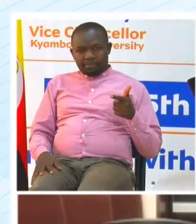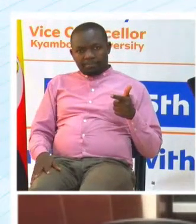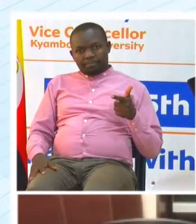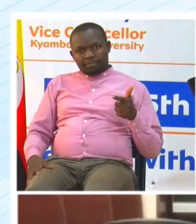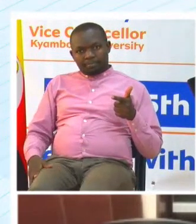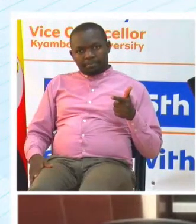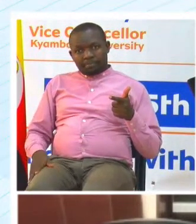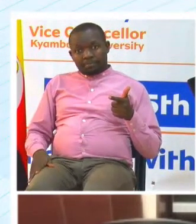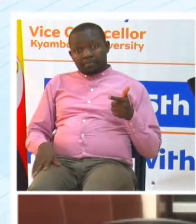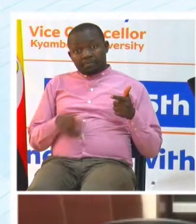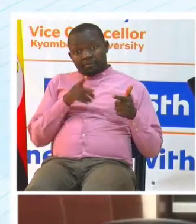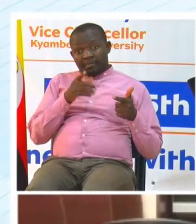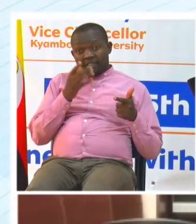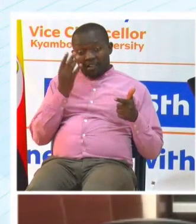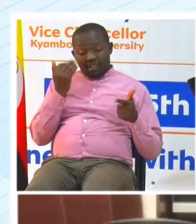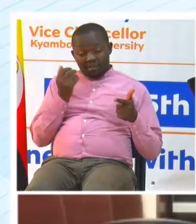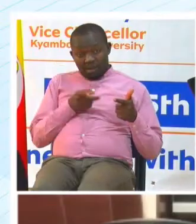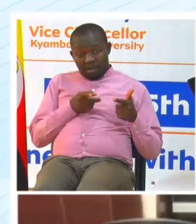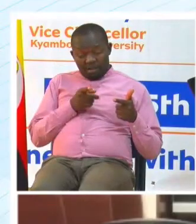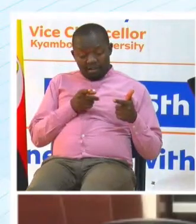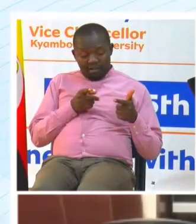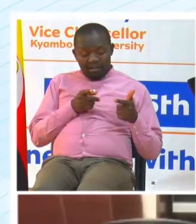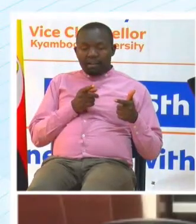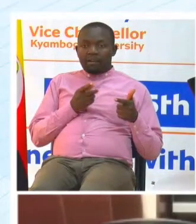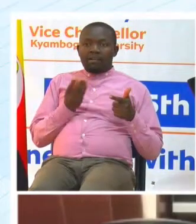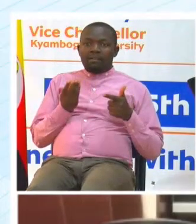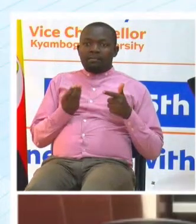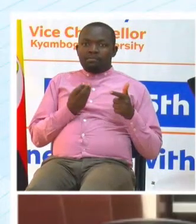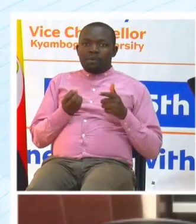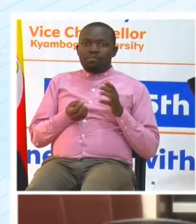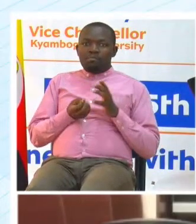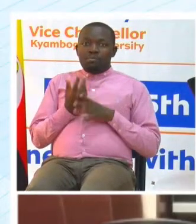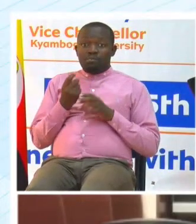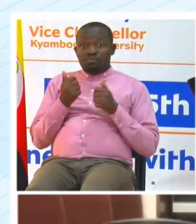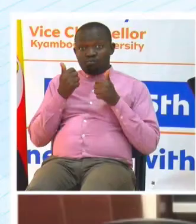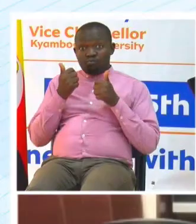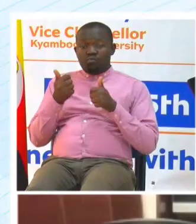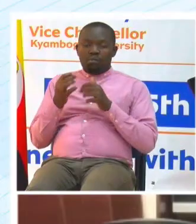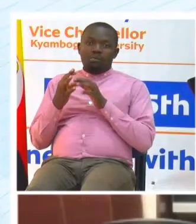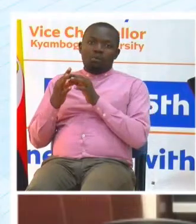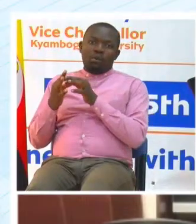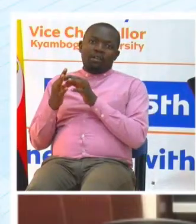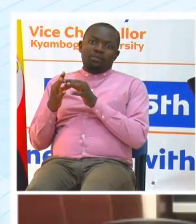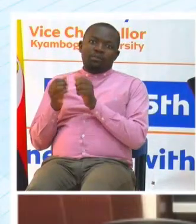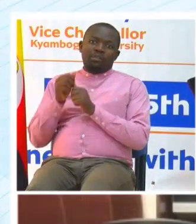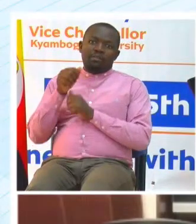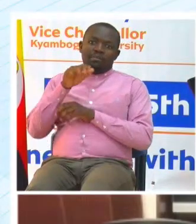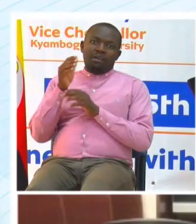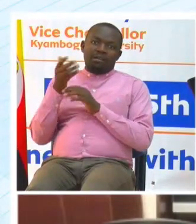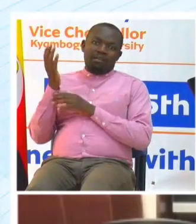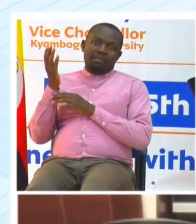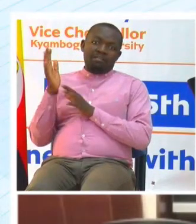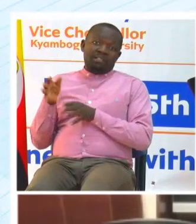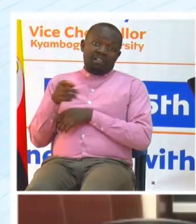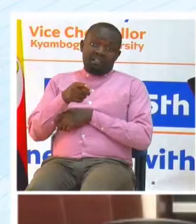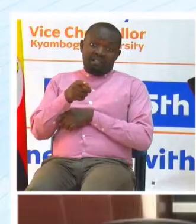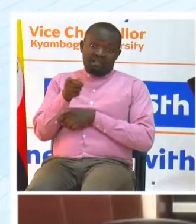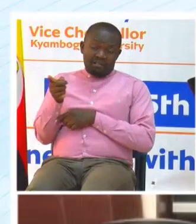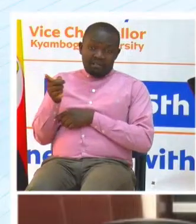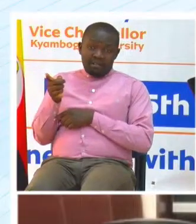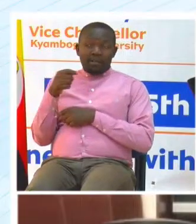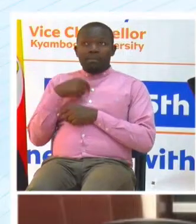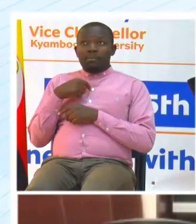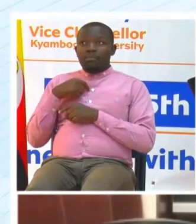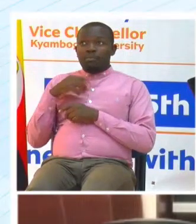that's why it's very good to establish a good connection with your lecturers. Personally, by the time I finished my 4 years,